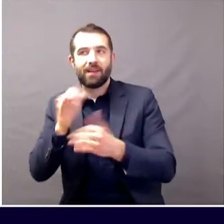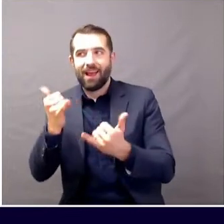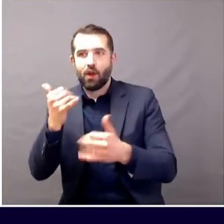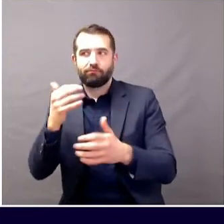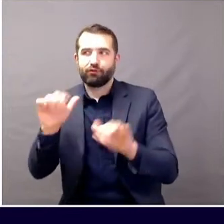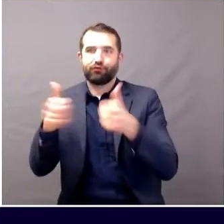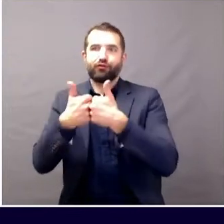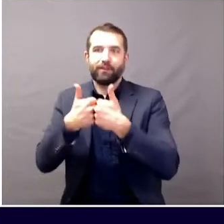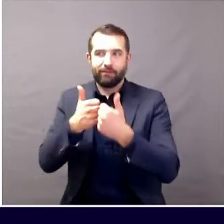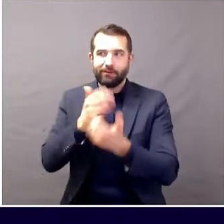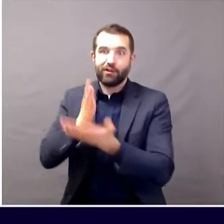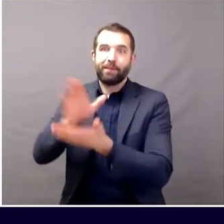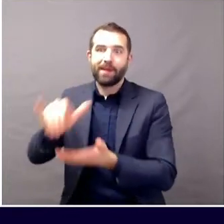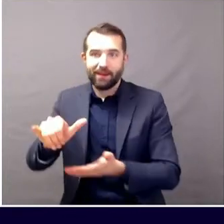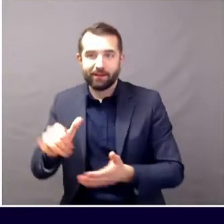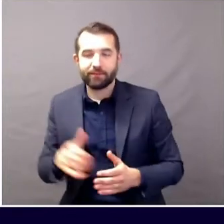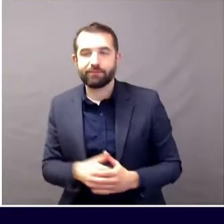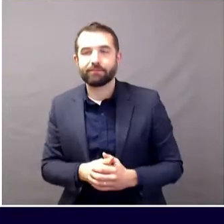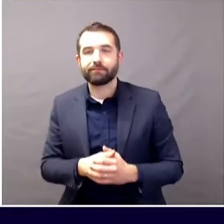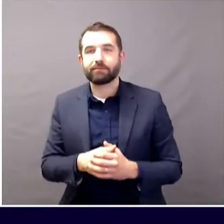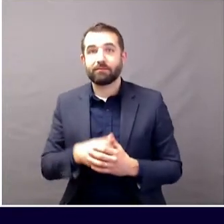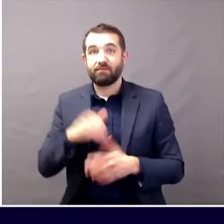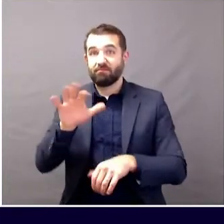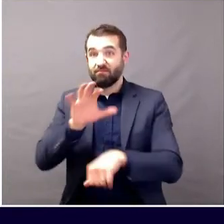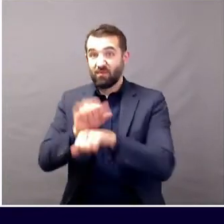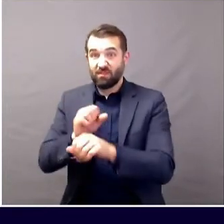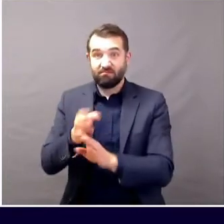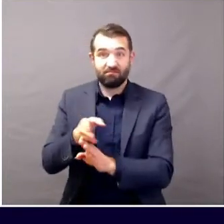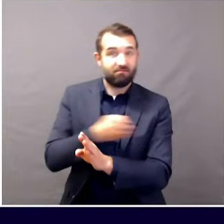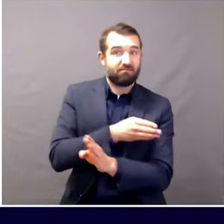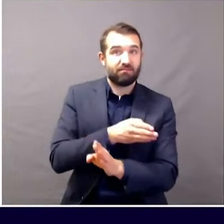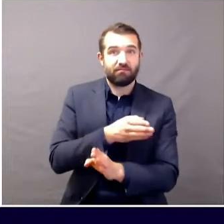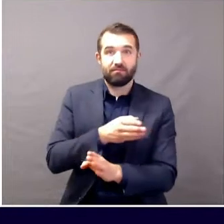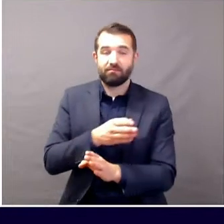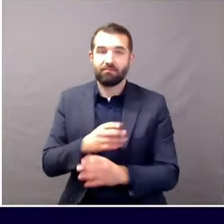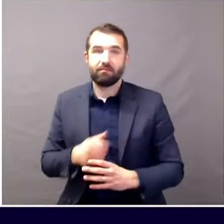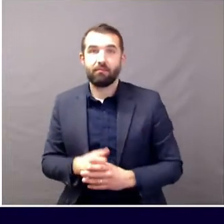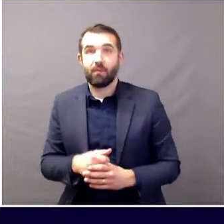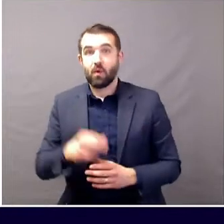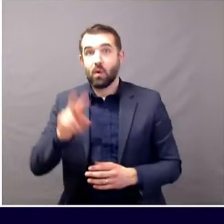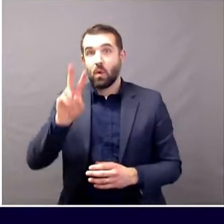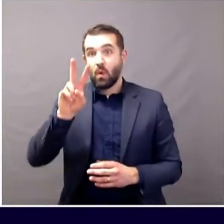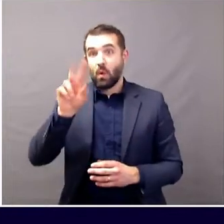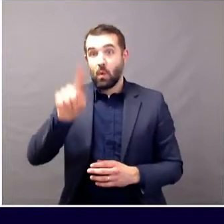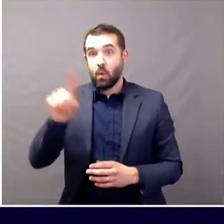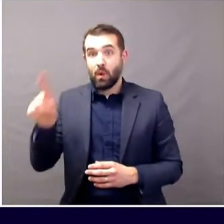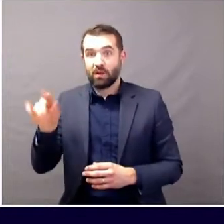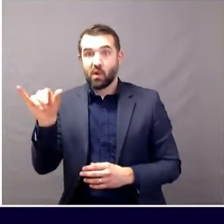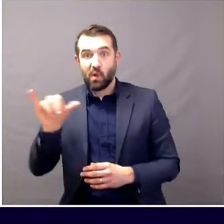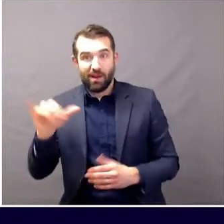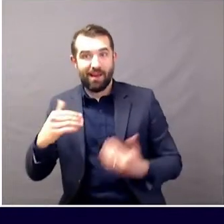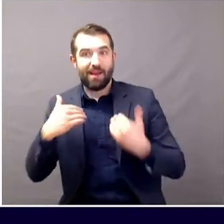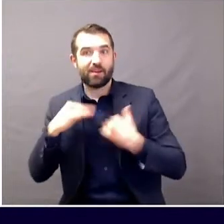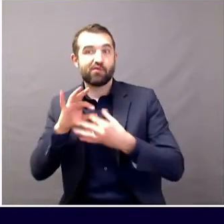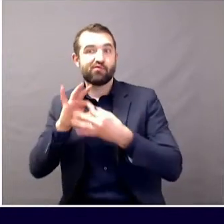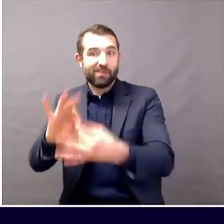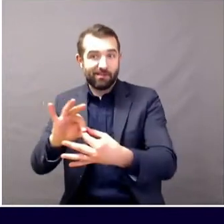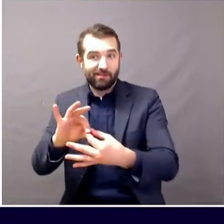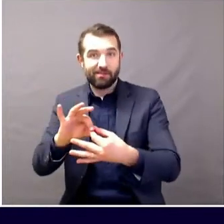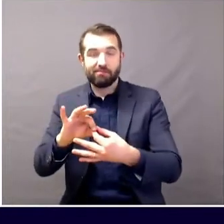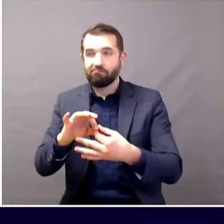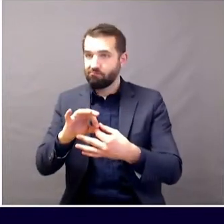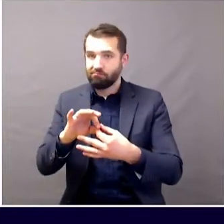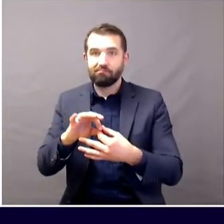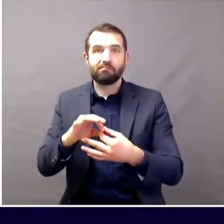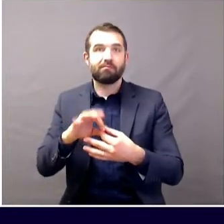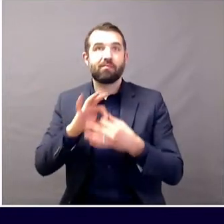can connect people to telehealth resources. We've seen actually an increase in some of our services during the